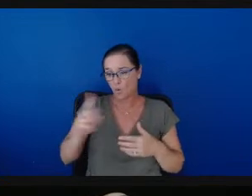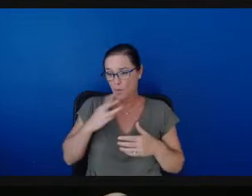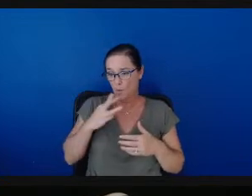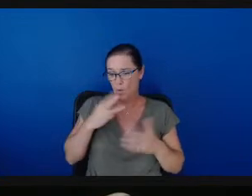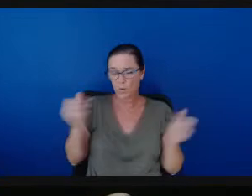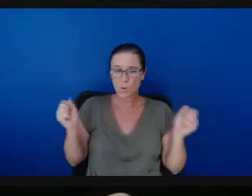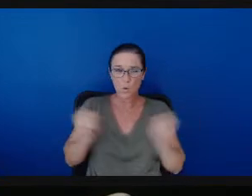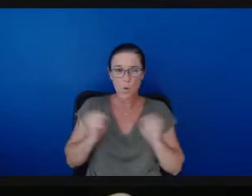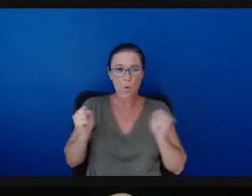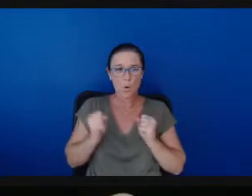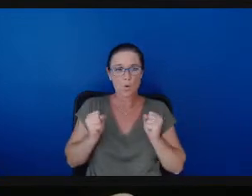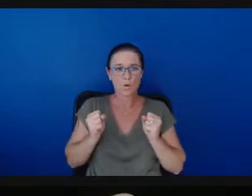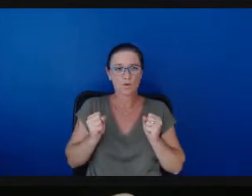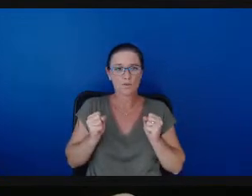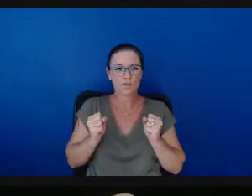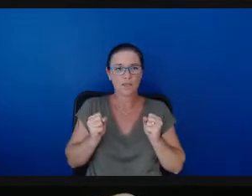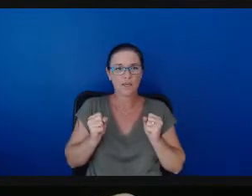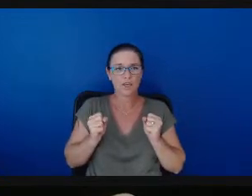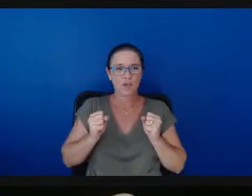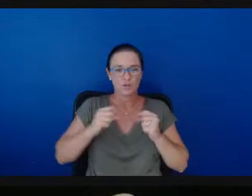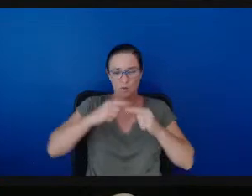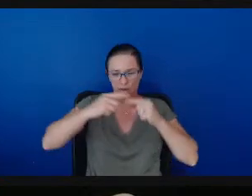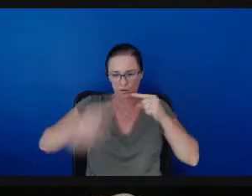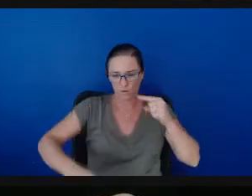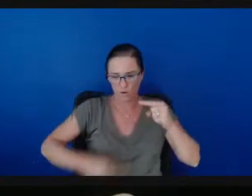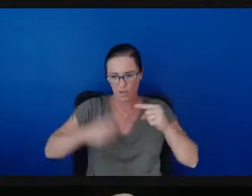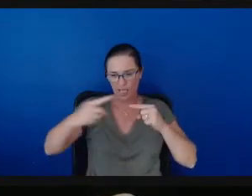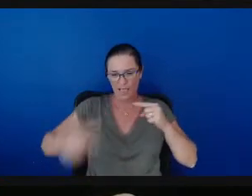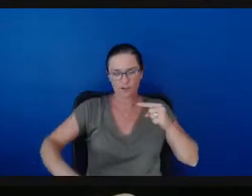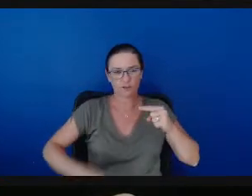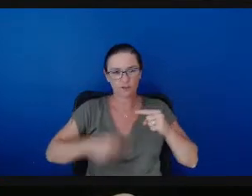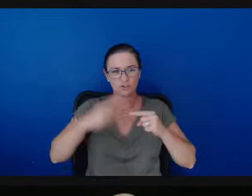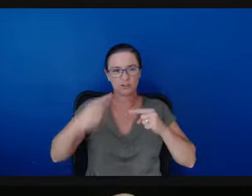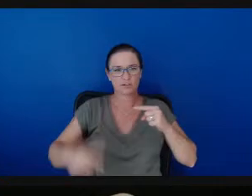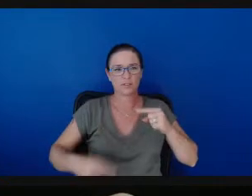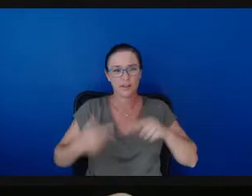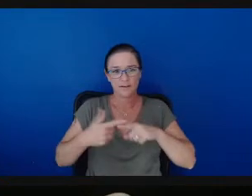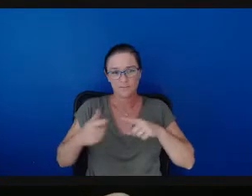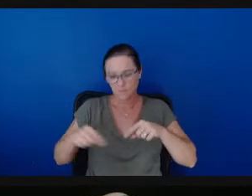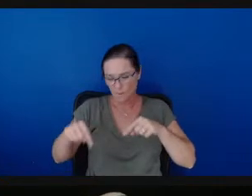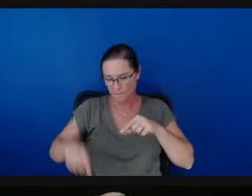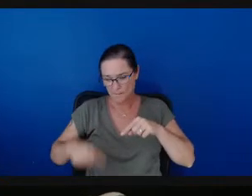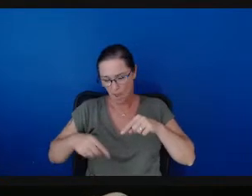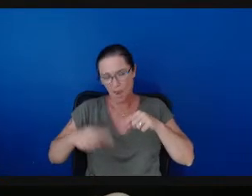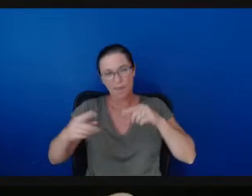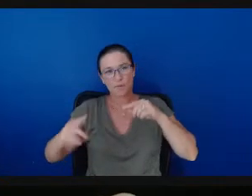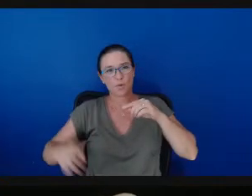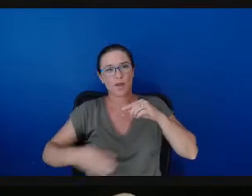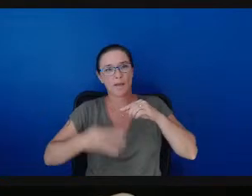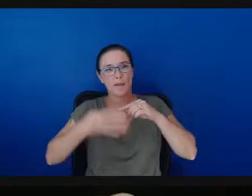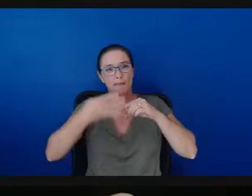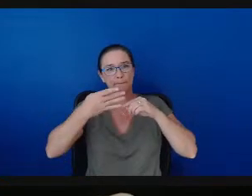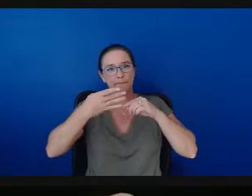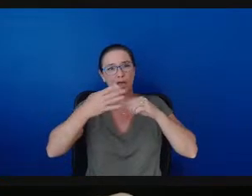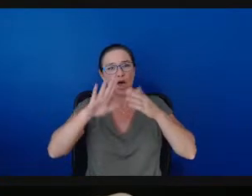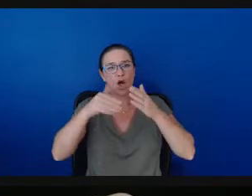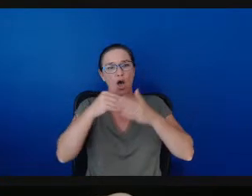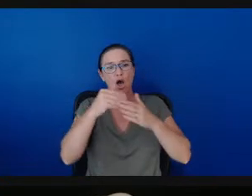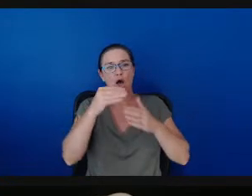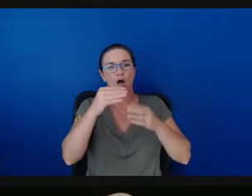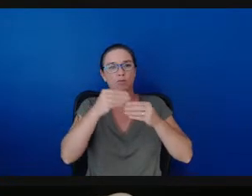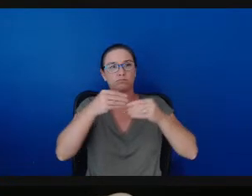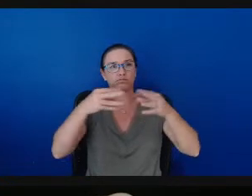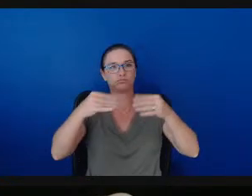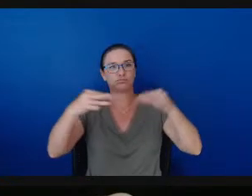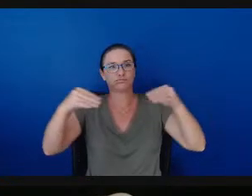you initiated a circulation cell bringing cold, nutrient-rich water from depth to the surface. It all bloomed. You probably had